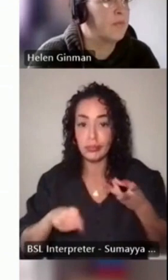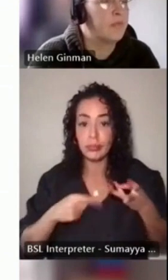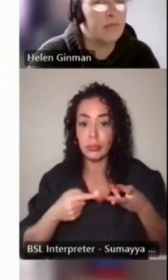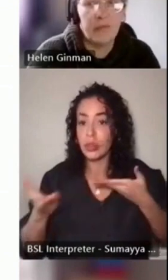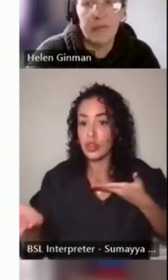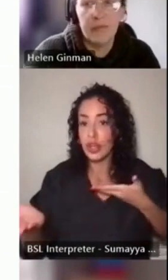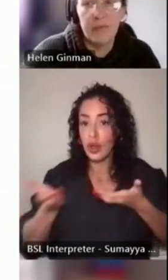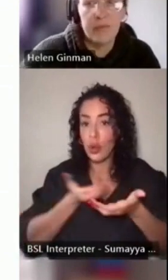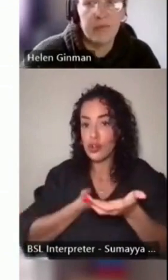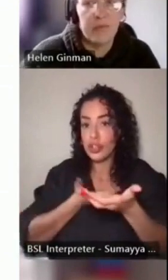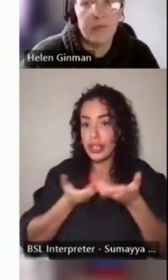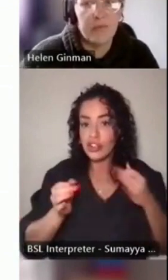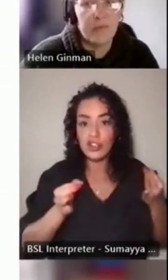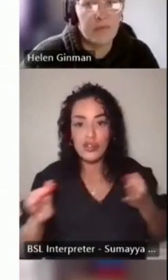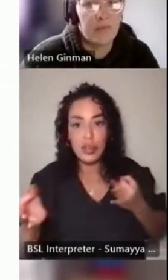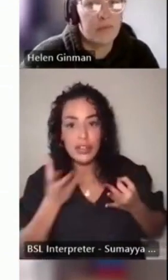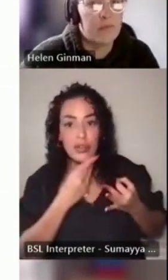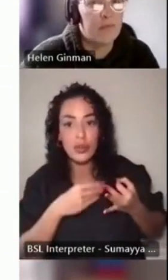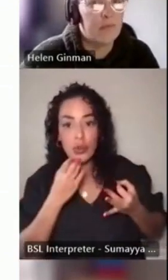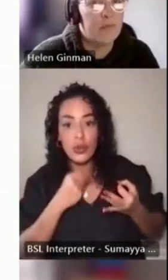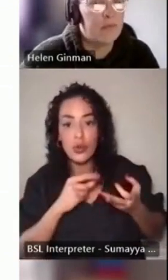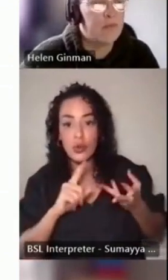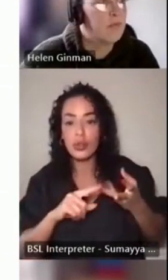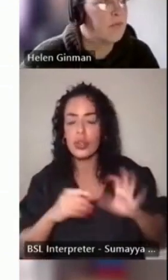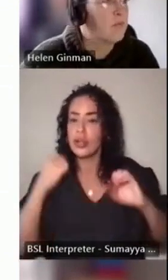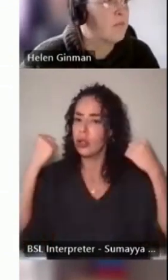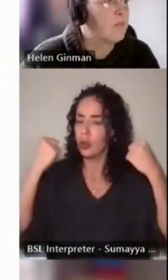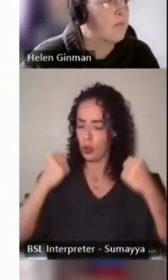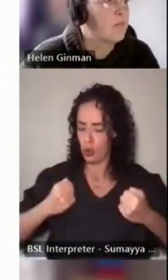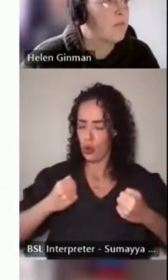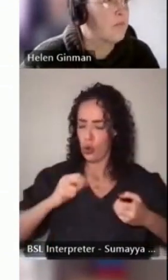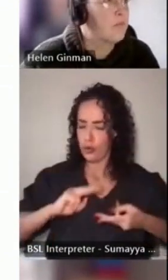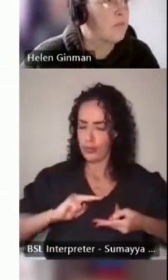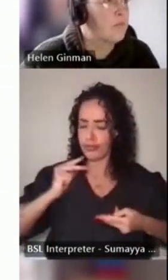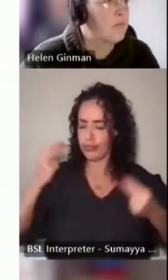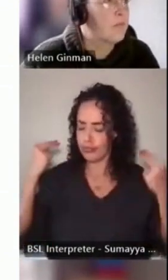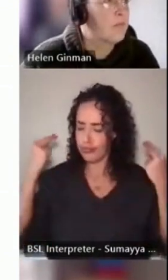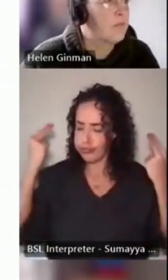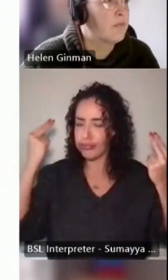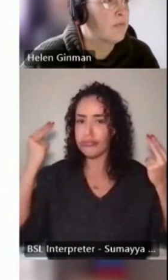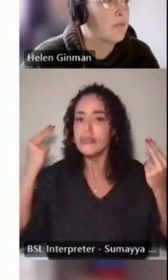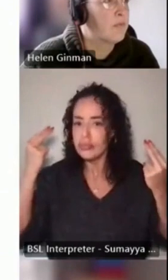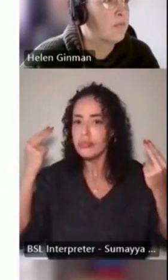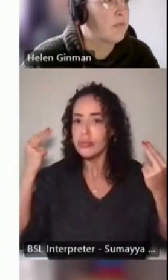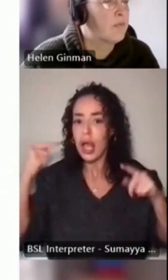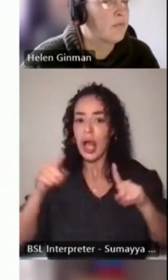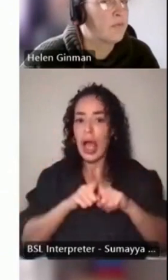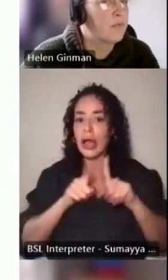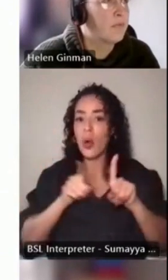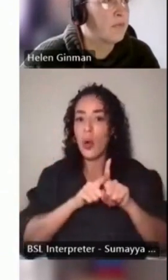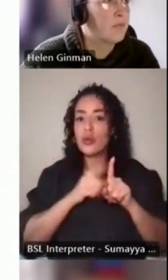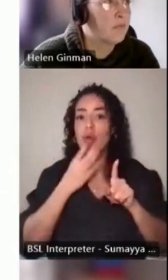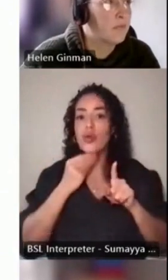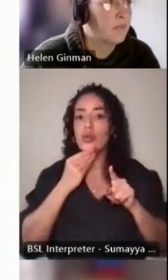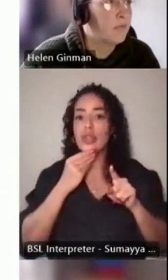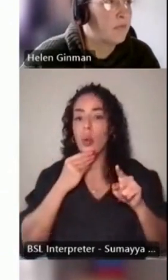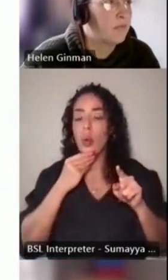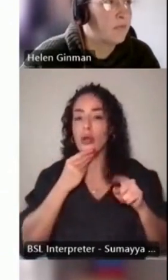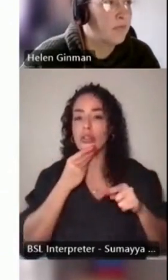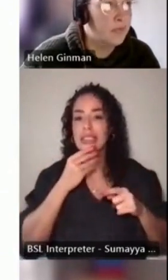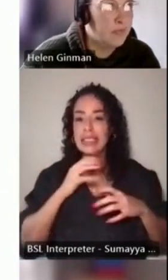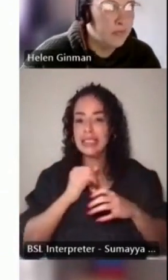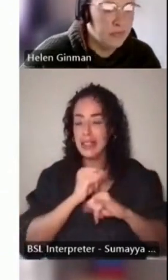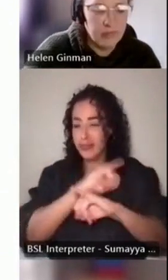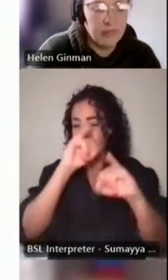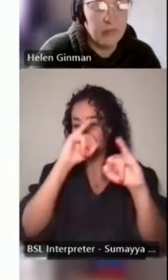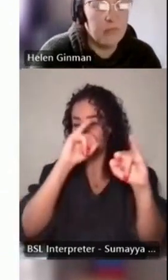negotiation strategies, increasing our assertiveness, and using de-escalation techniques. And then at